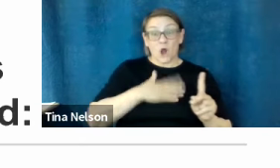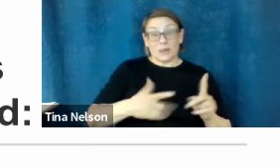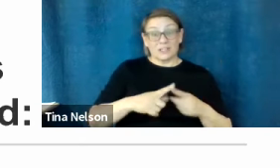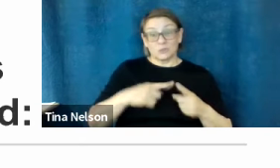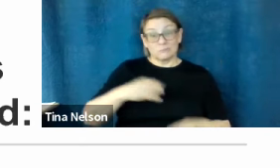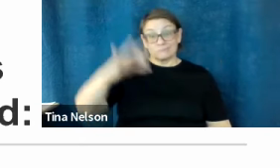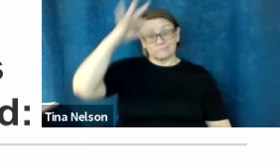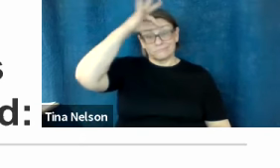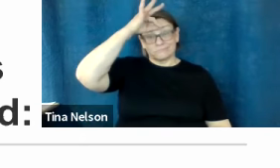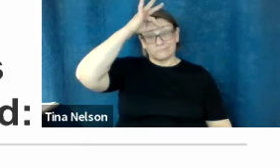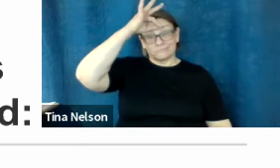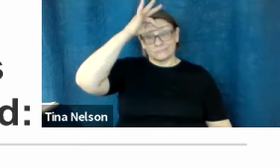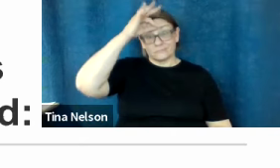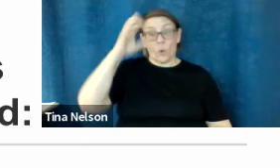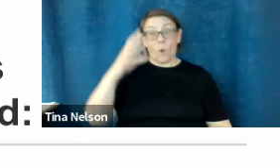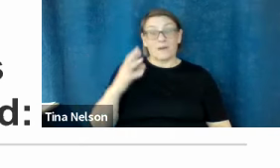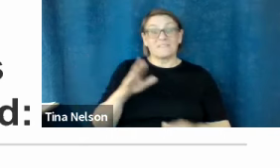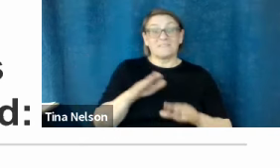feign knowledge.